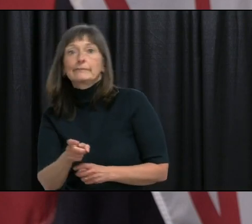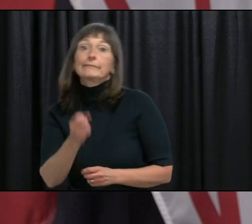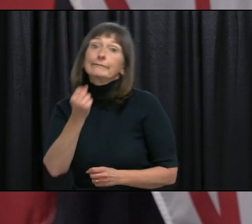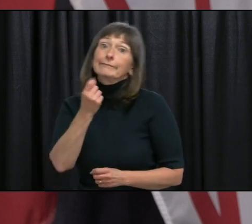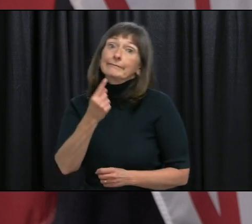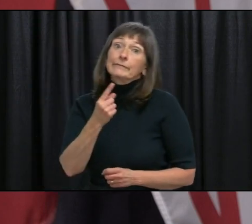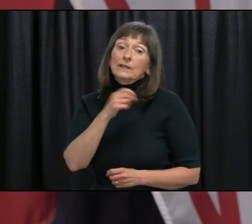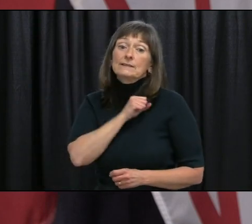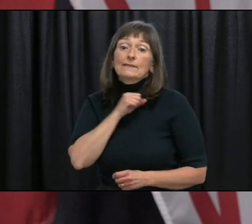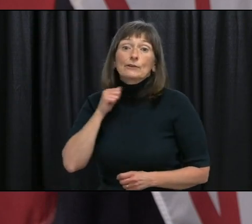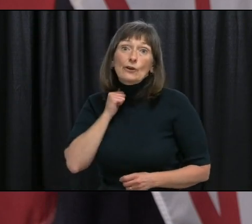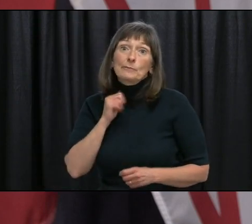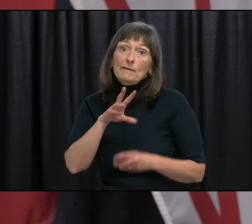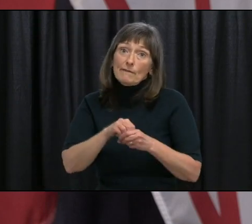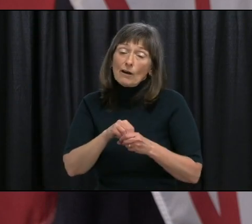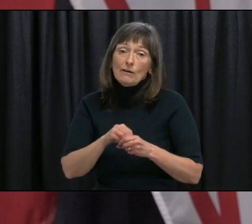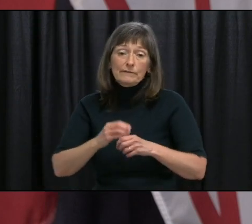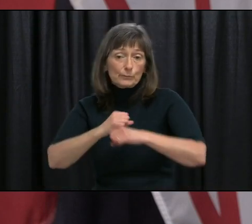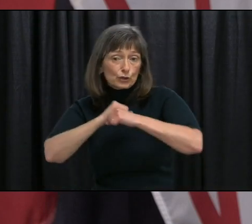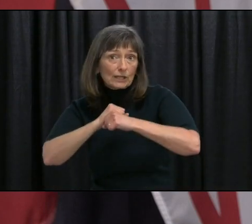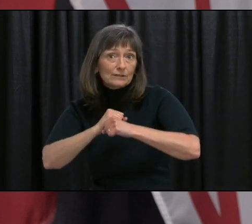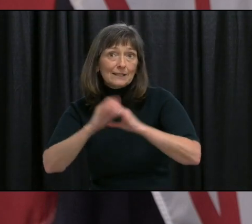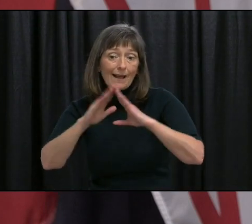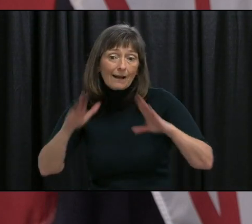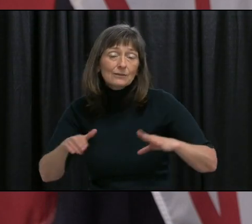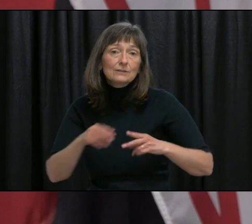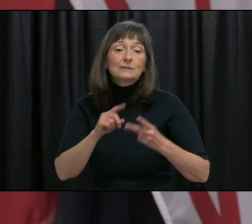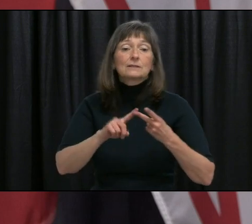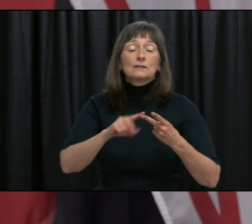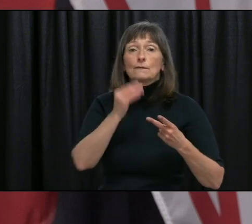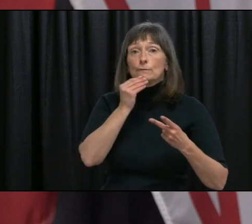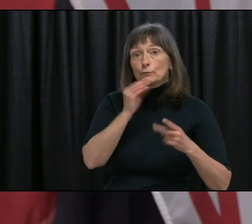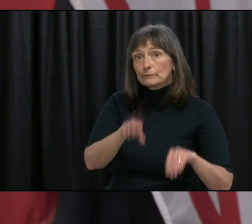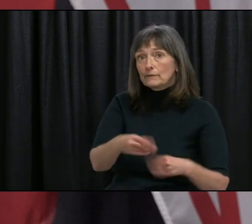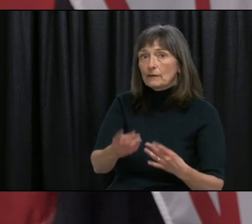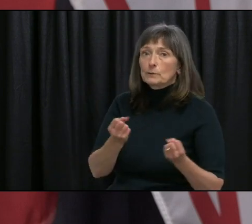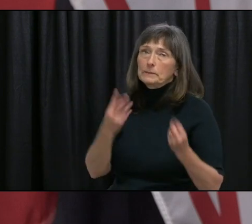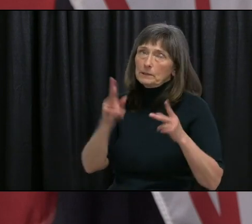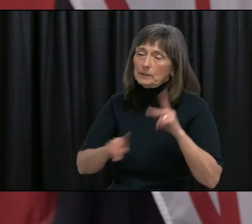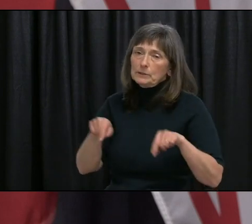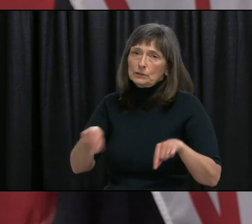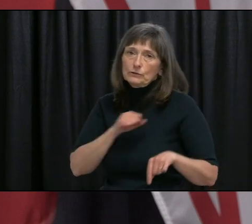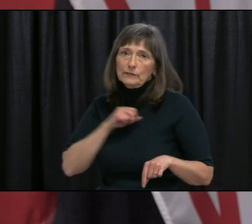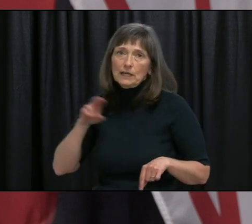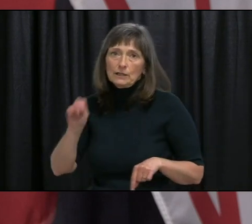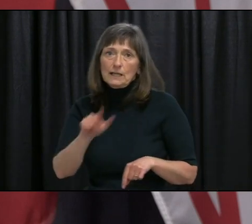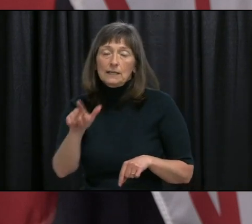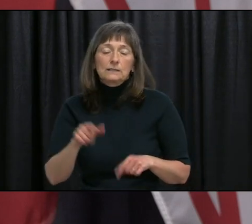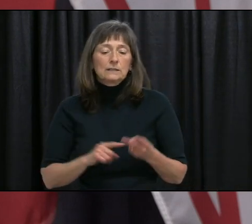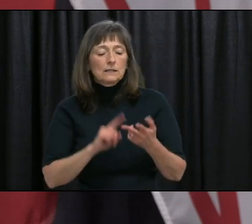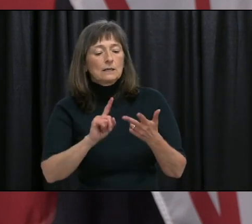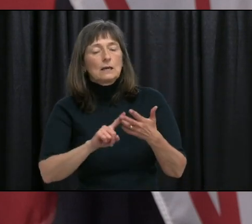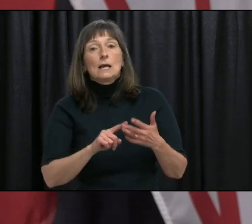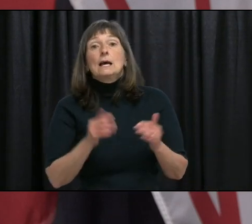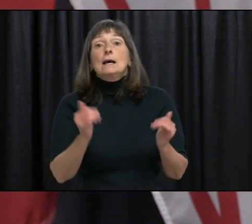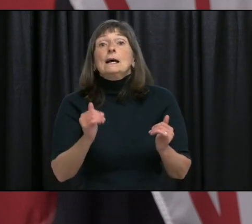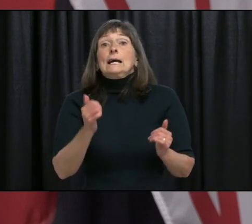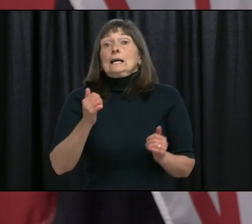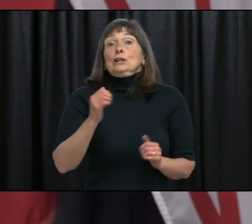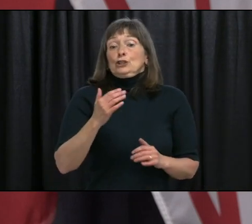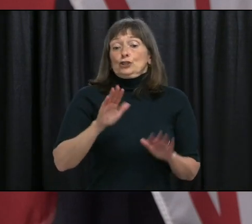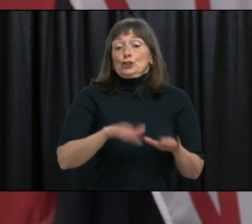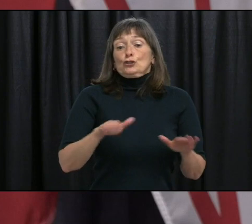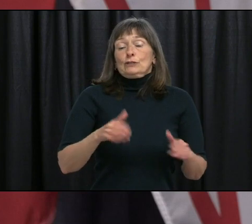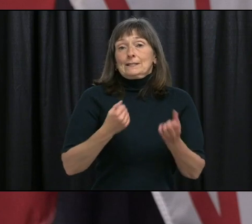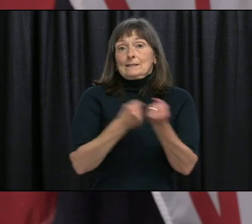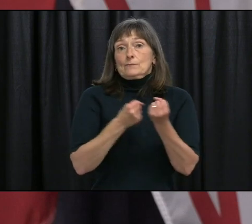in food banks and shelters across our province. There will be some support there for Children's Aid Canada. Homeless shelters will